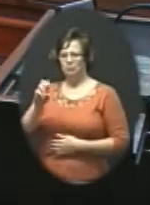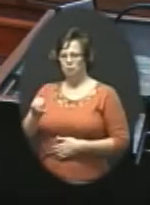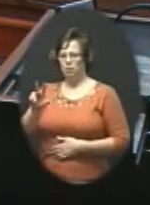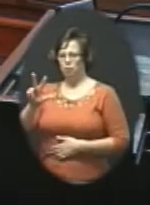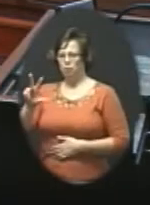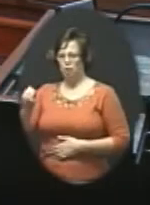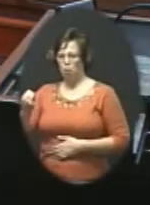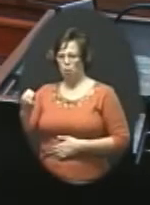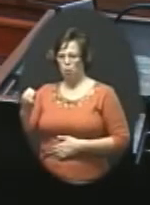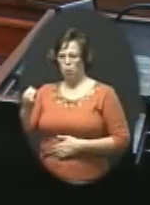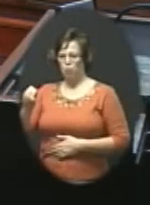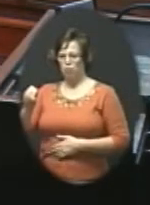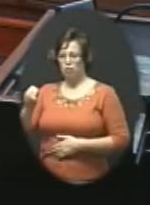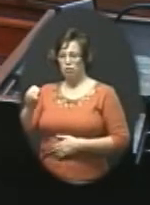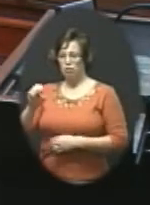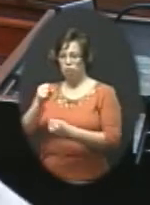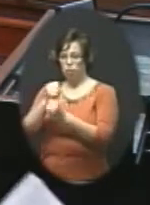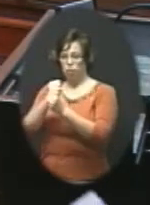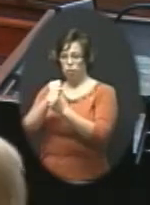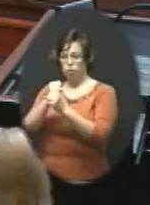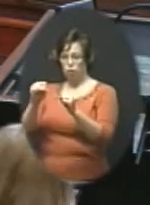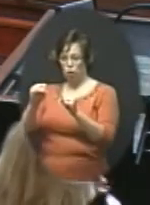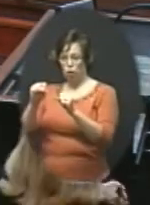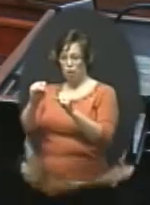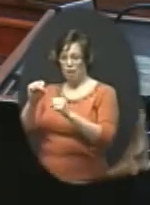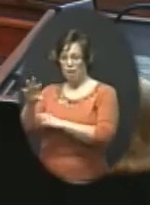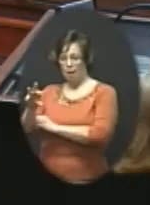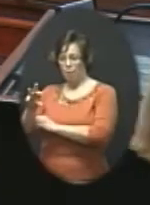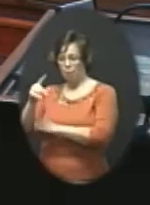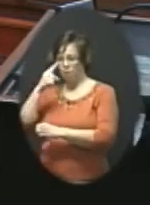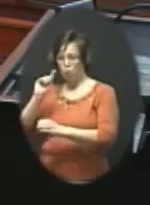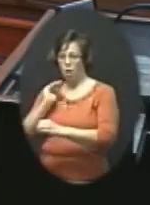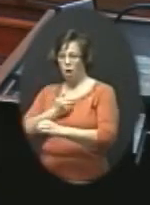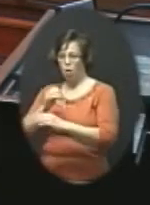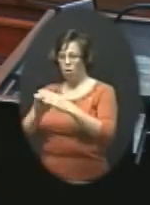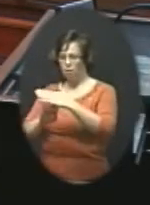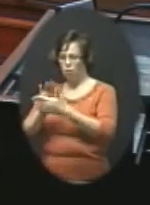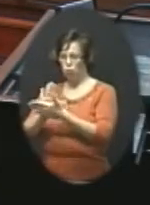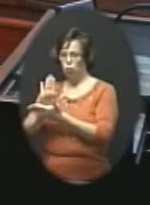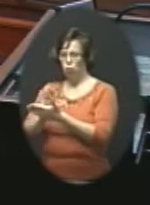6.30, the security cameras for our elementary schools.